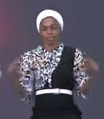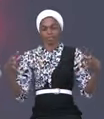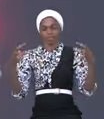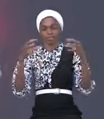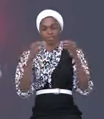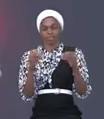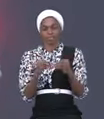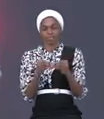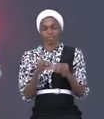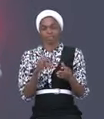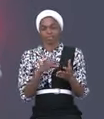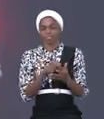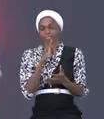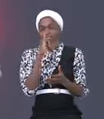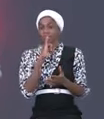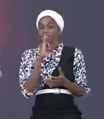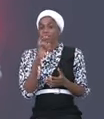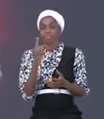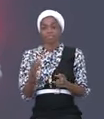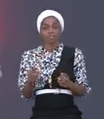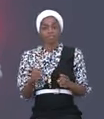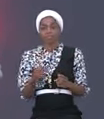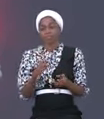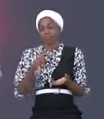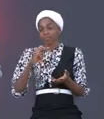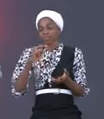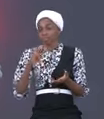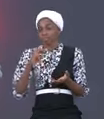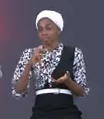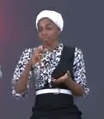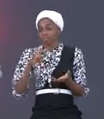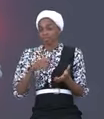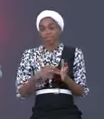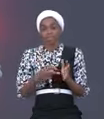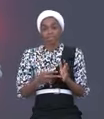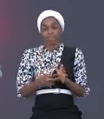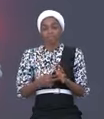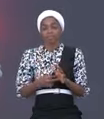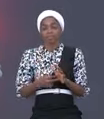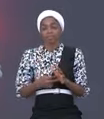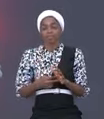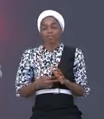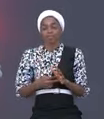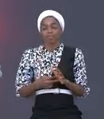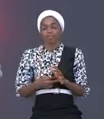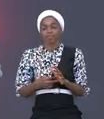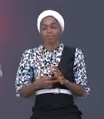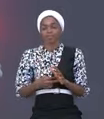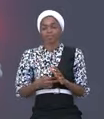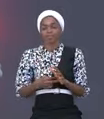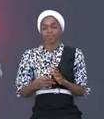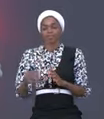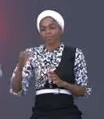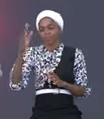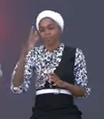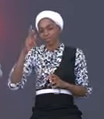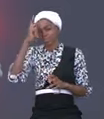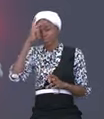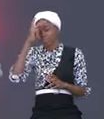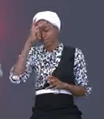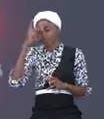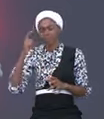is the main course in Pastor W.F. Kumuyi's delicious mentoring menu for